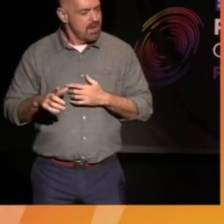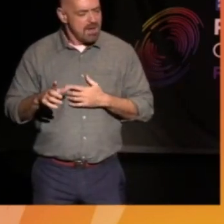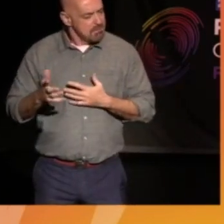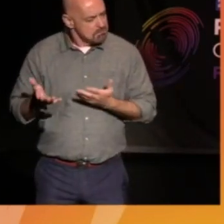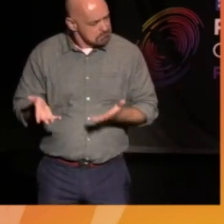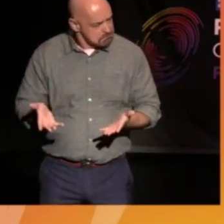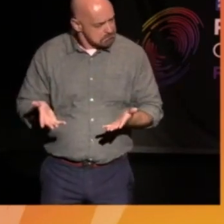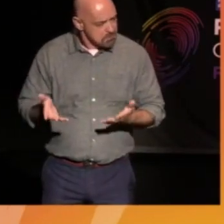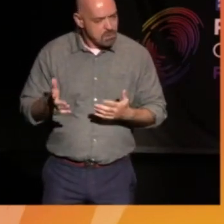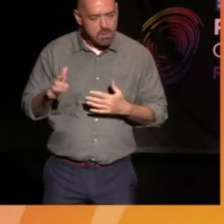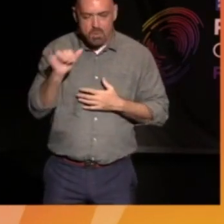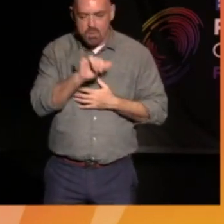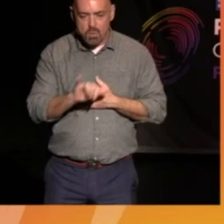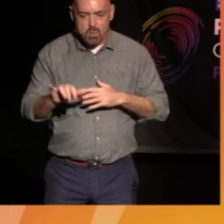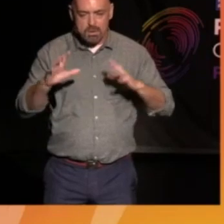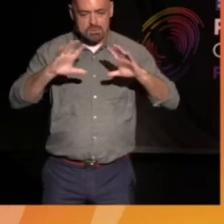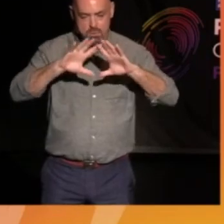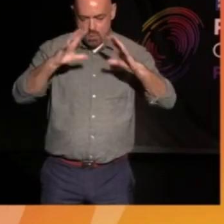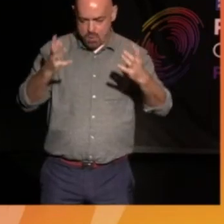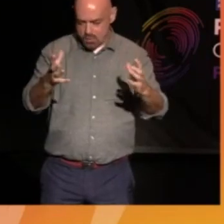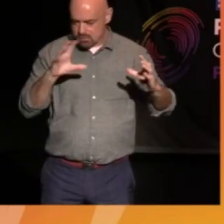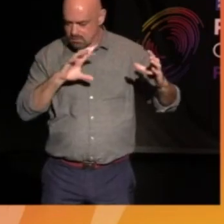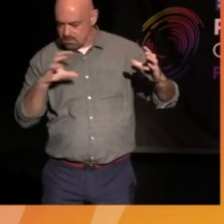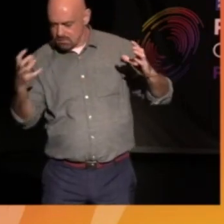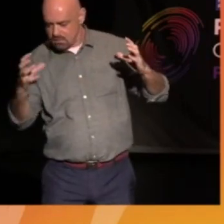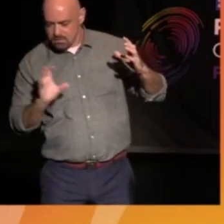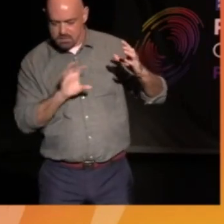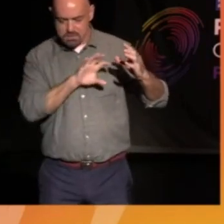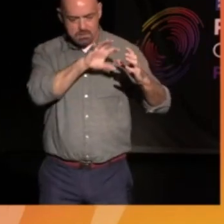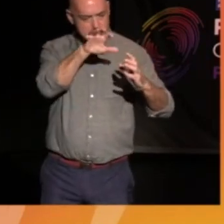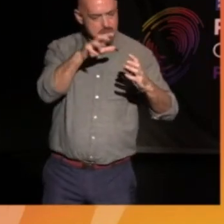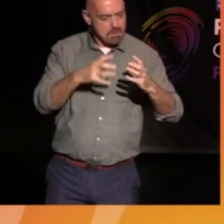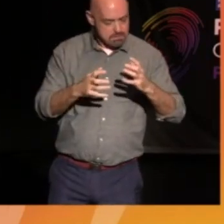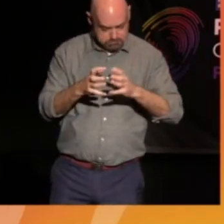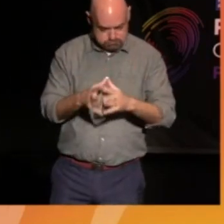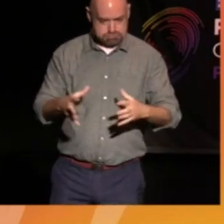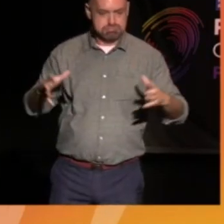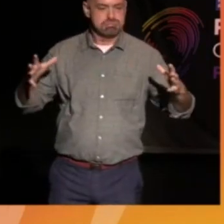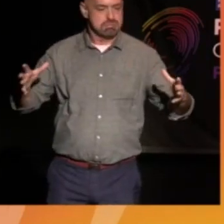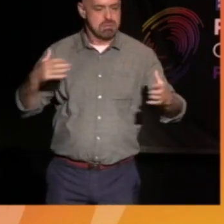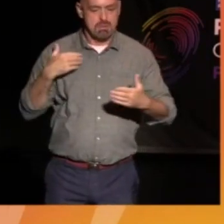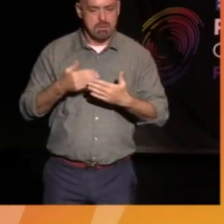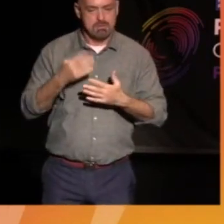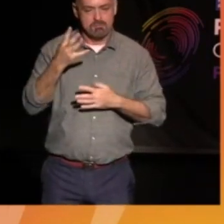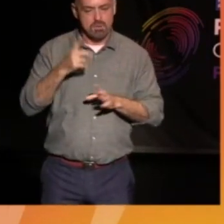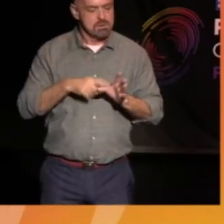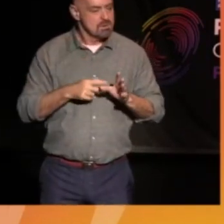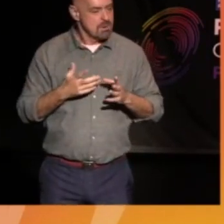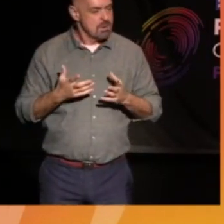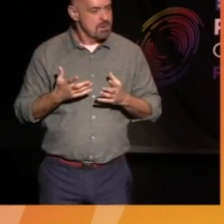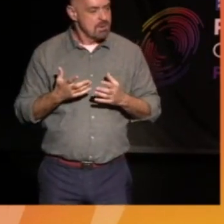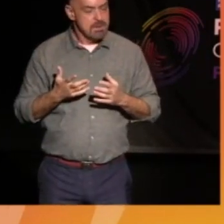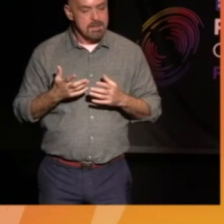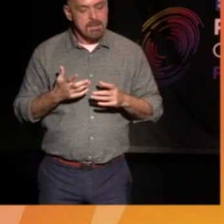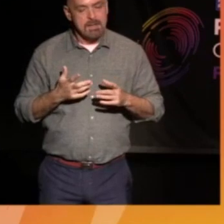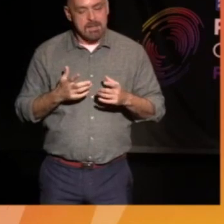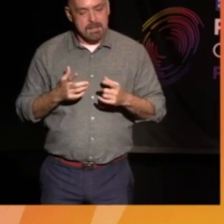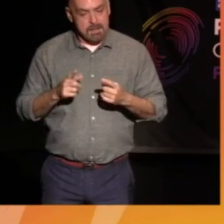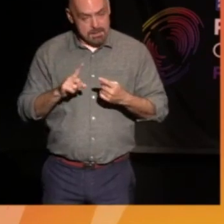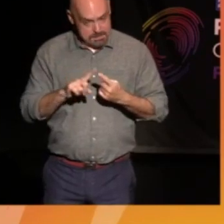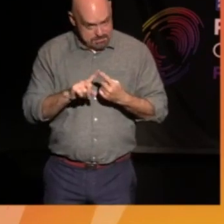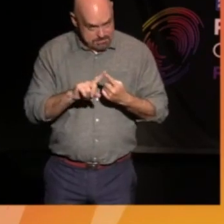particular parts of the world or industries where that's particularly apparent over the last 4 years? I guess linked to that as well